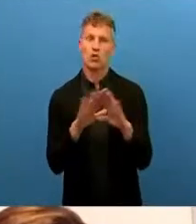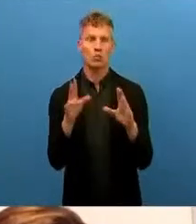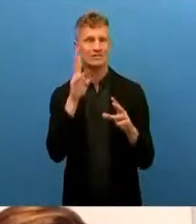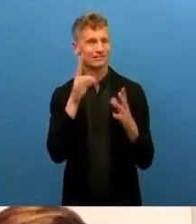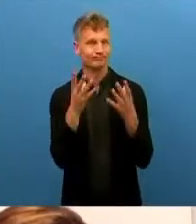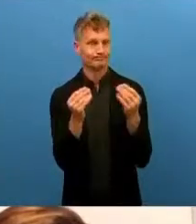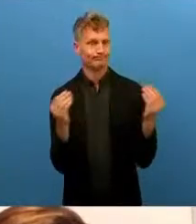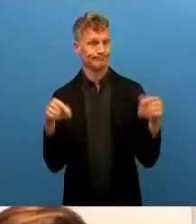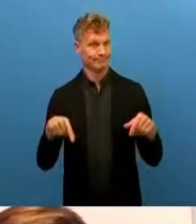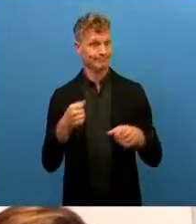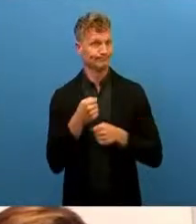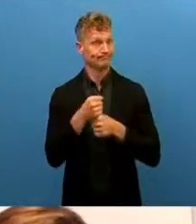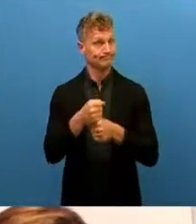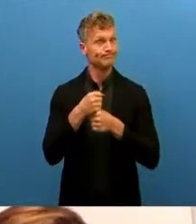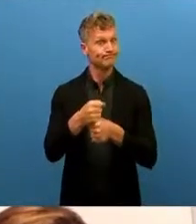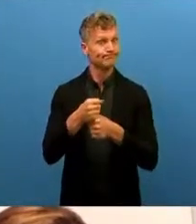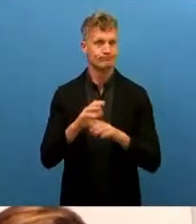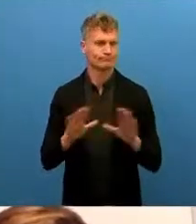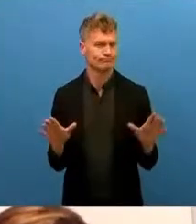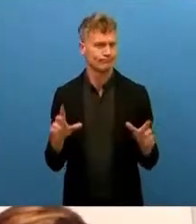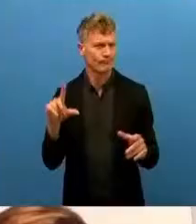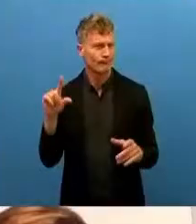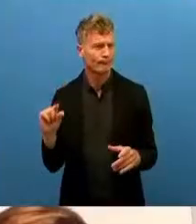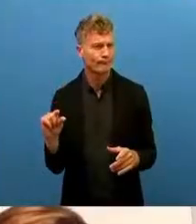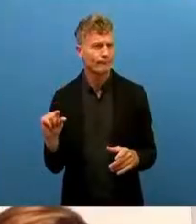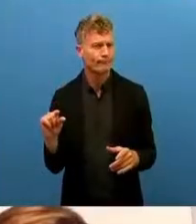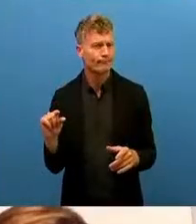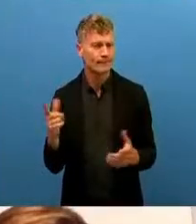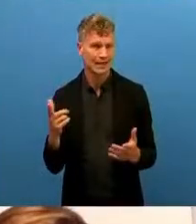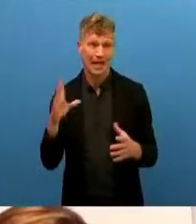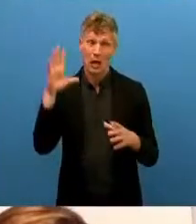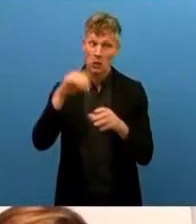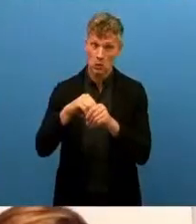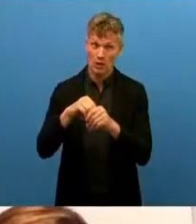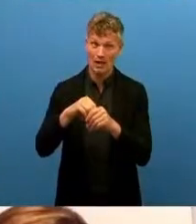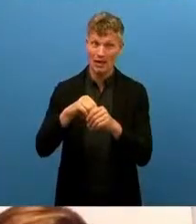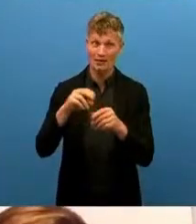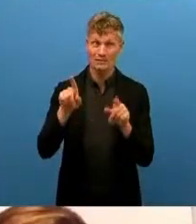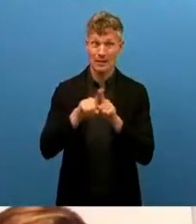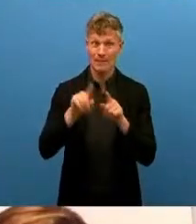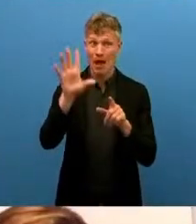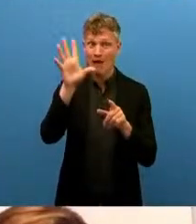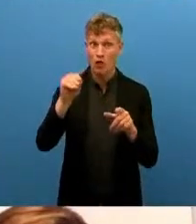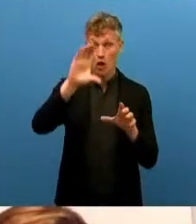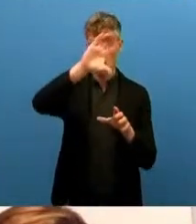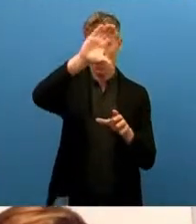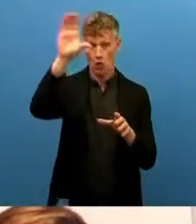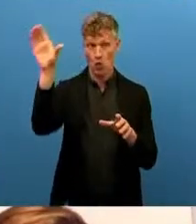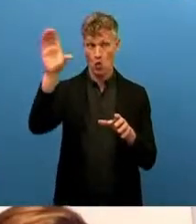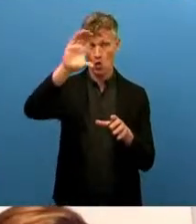including Tamizgha, where the Amazigh are located in North Africa.